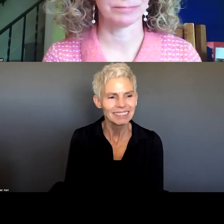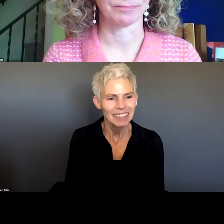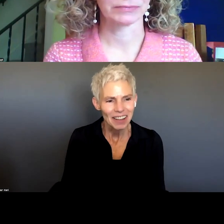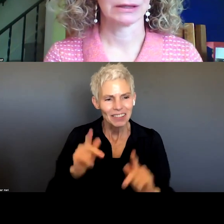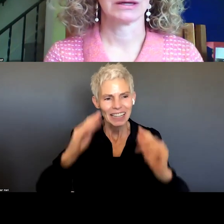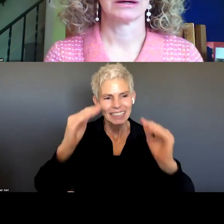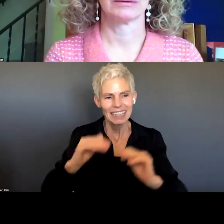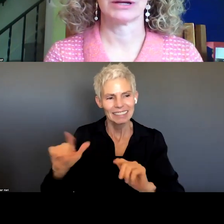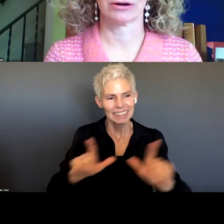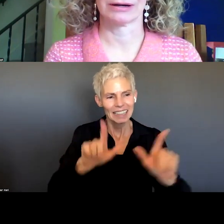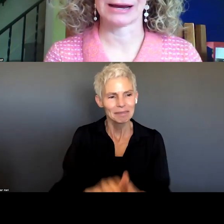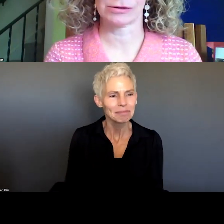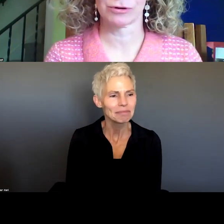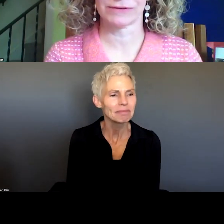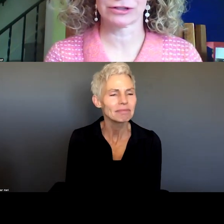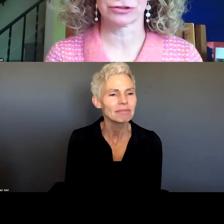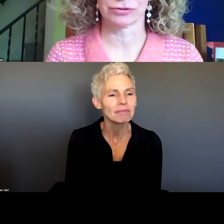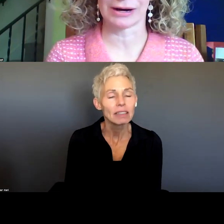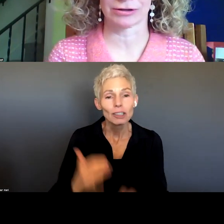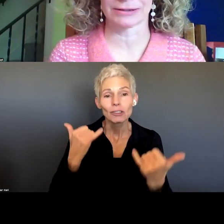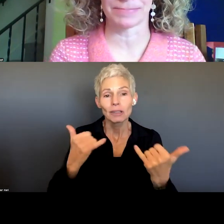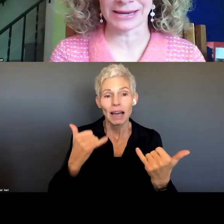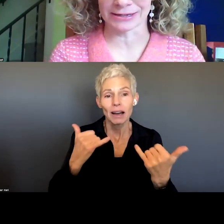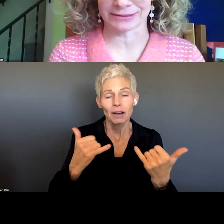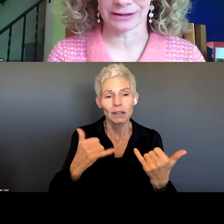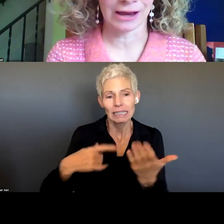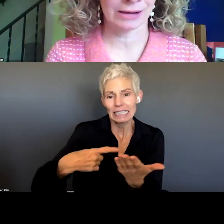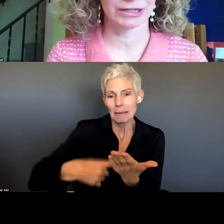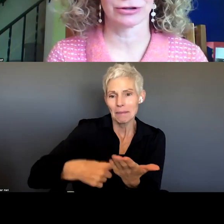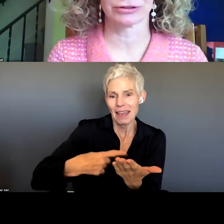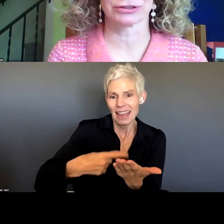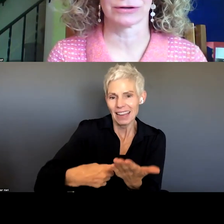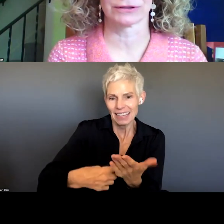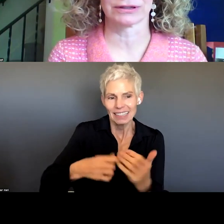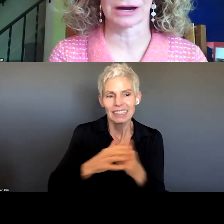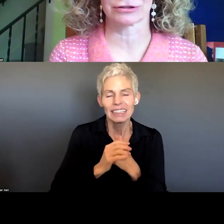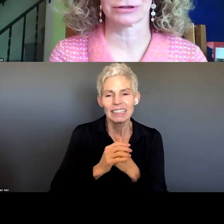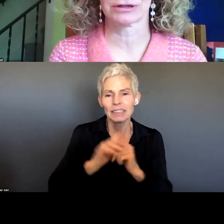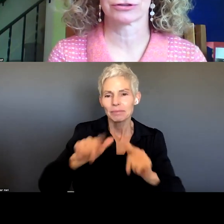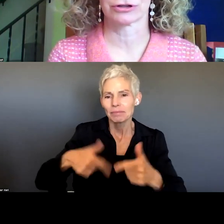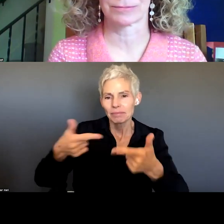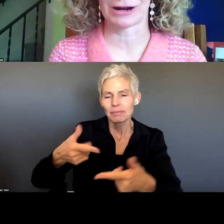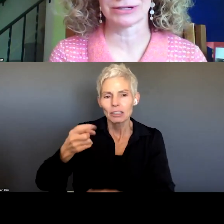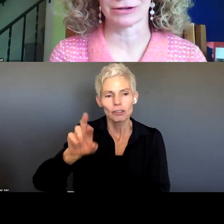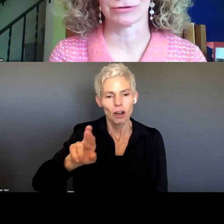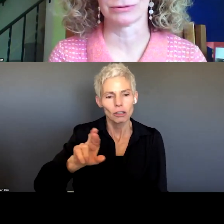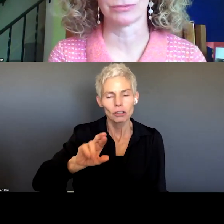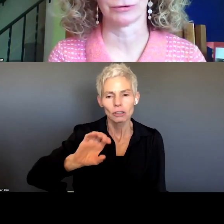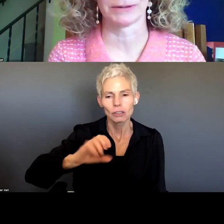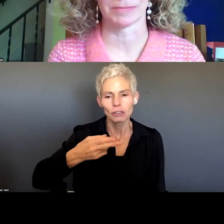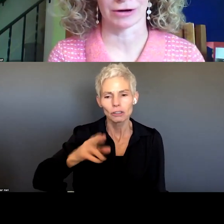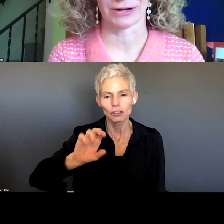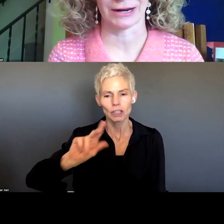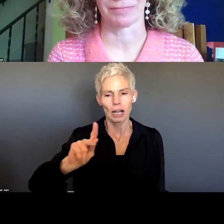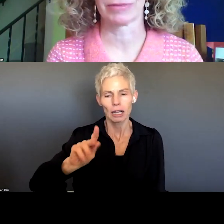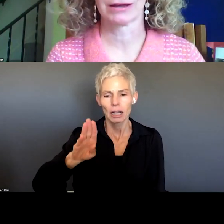next one. And we are now moving to our debate. I'm going to turn this over to Dr. Chuck Browning, who will